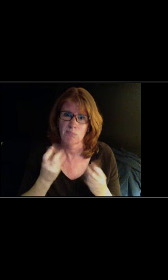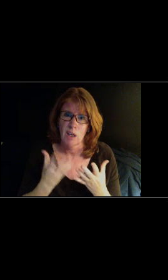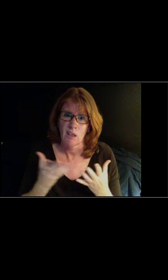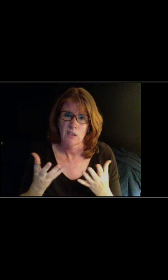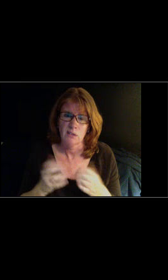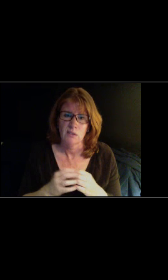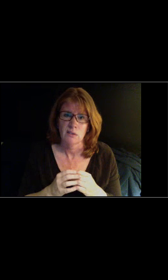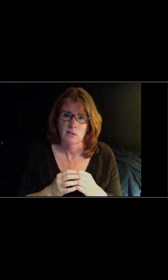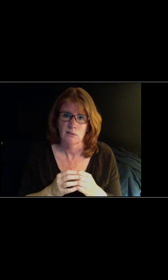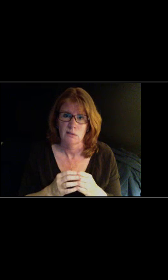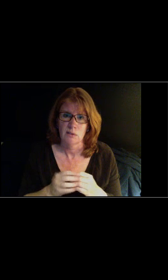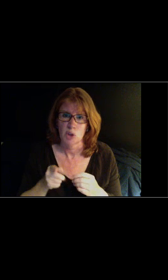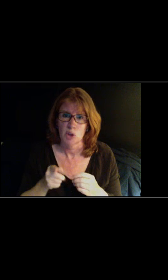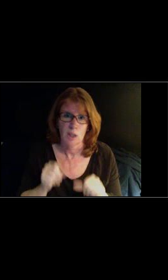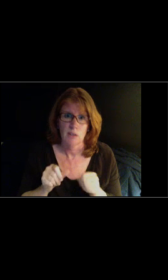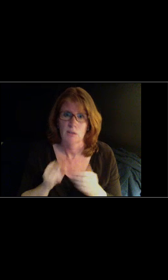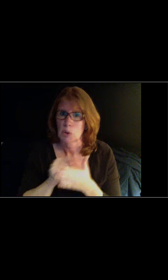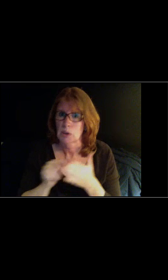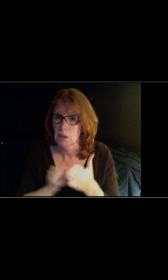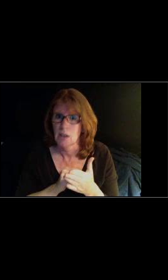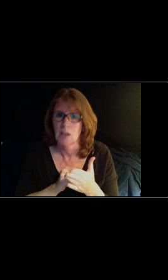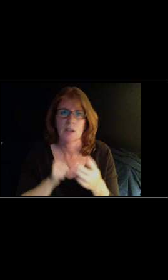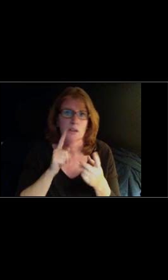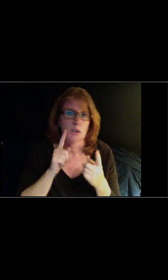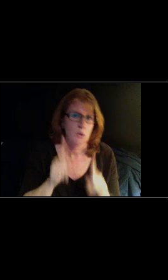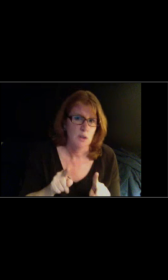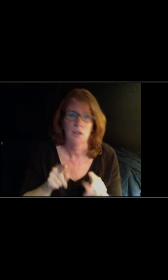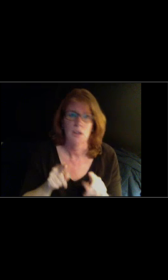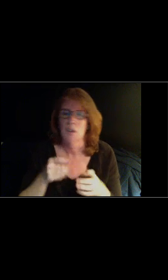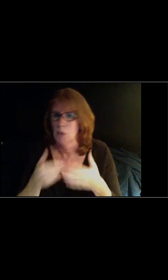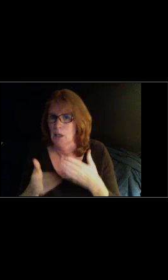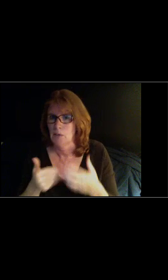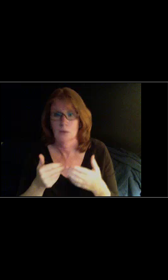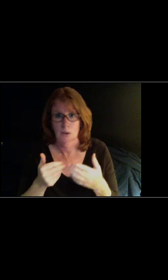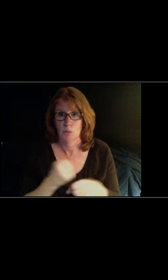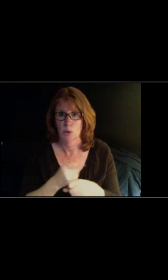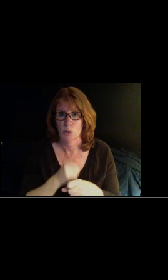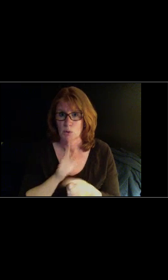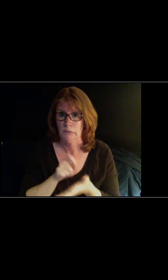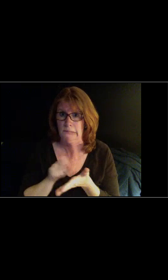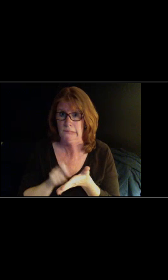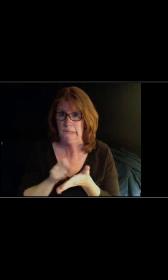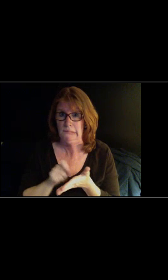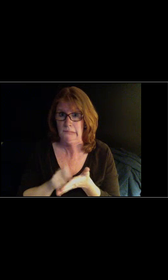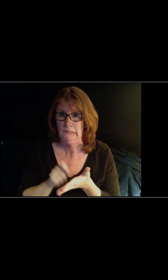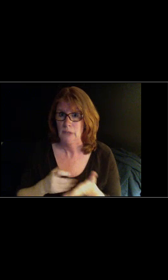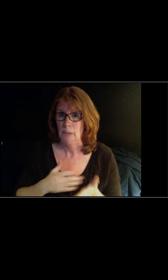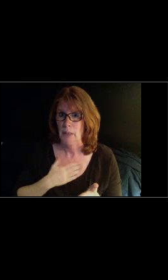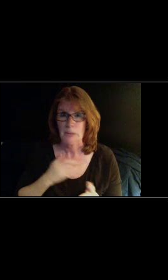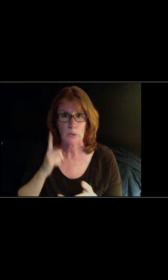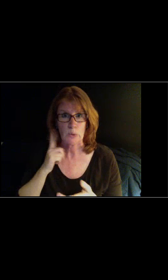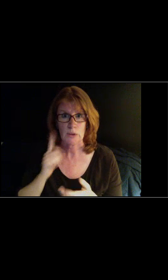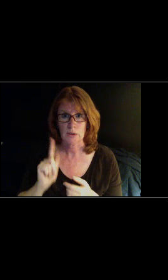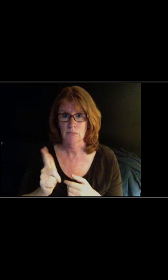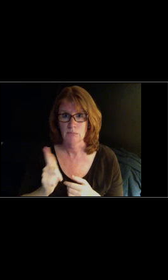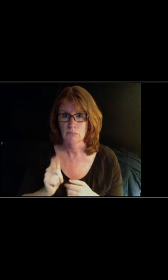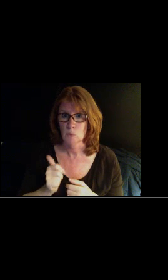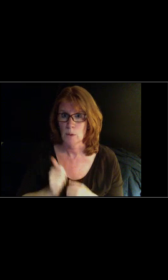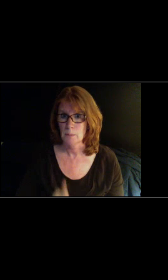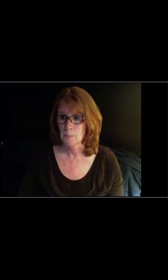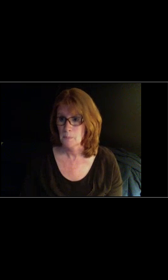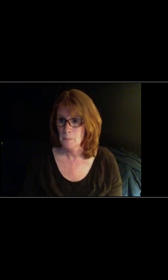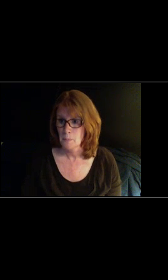I would say just write them down so that you don't forget them. That would help a lot. You can type them or just write them down, and even comments on if you